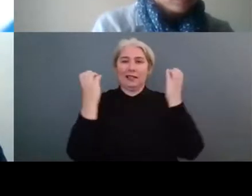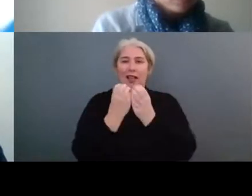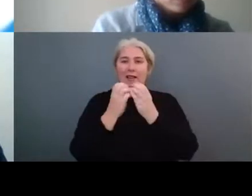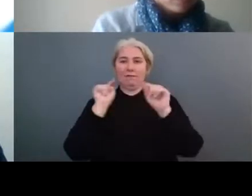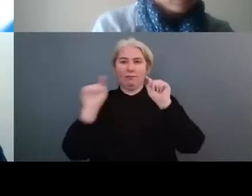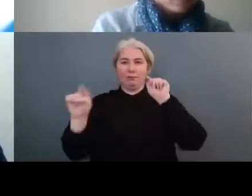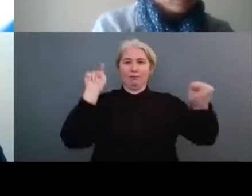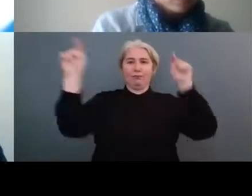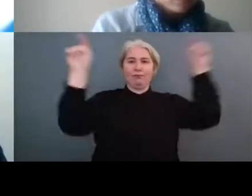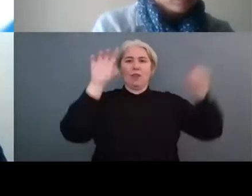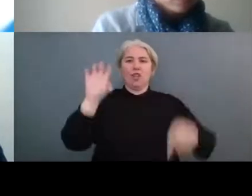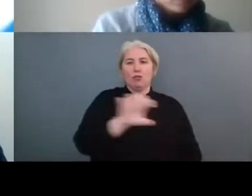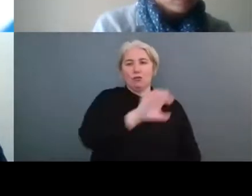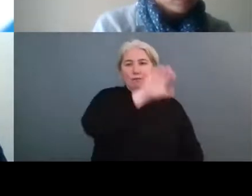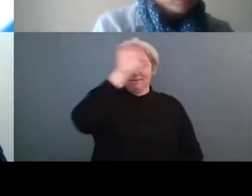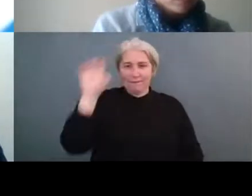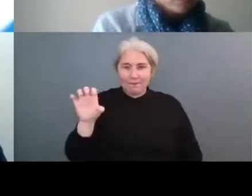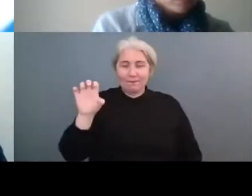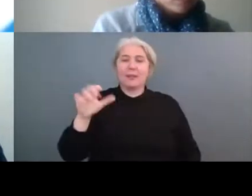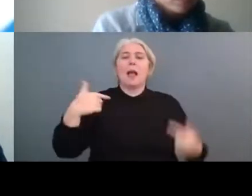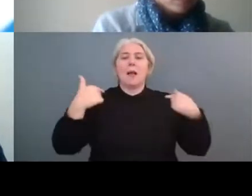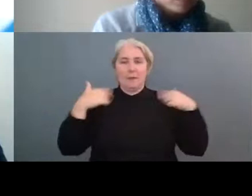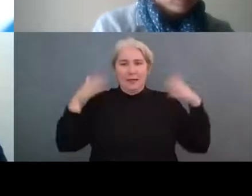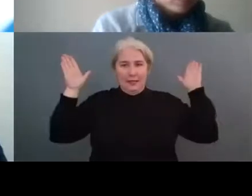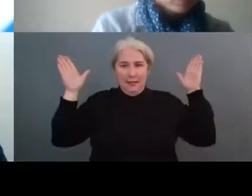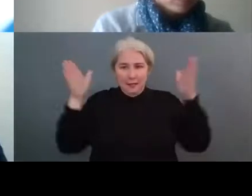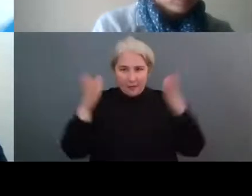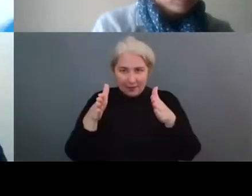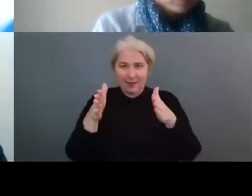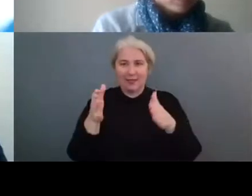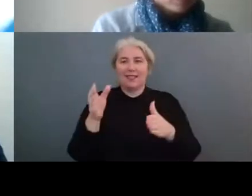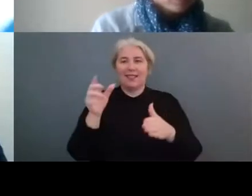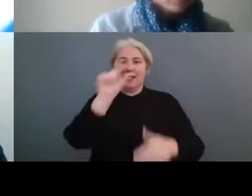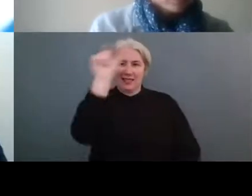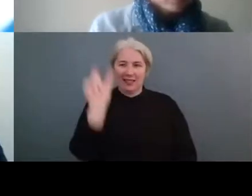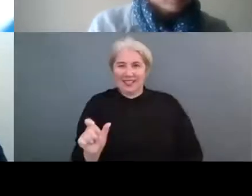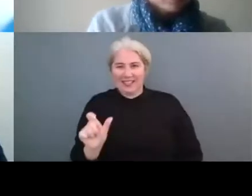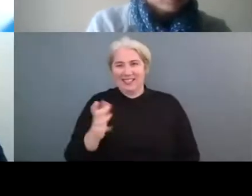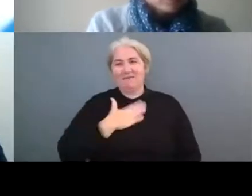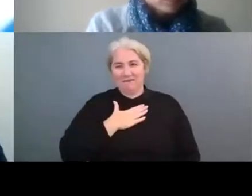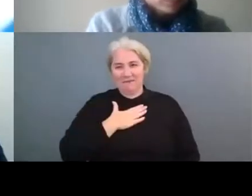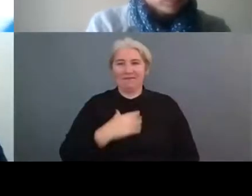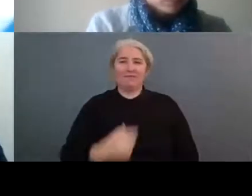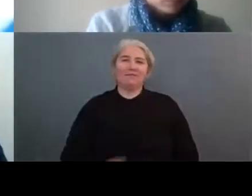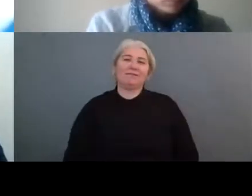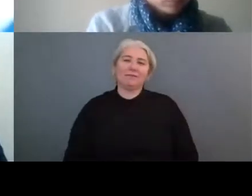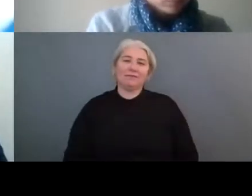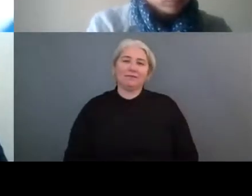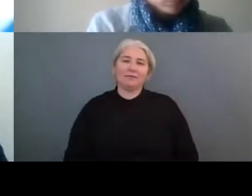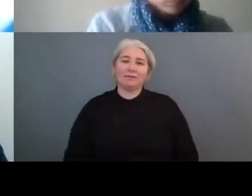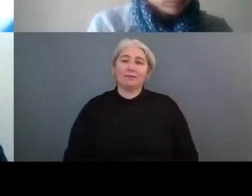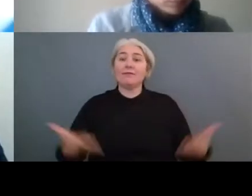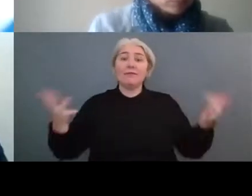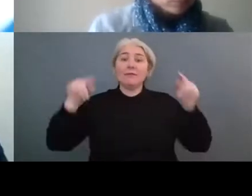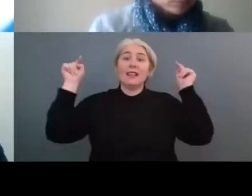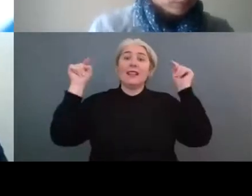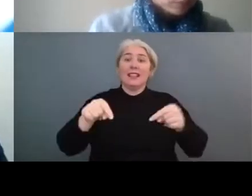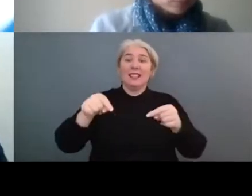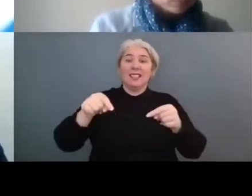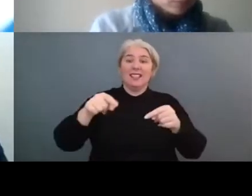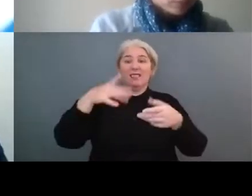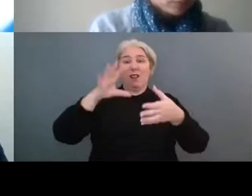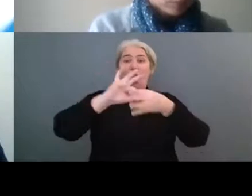I have to talk about the Italian experience that I follow personally with the Olympic Stadium of Rome, that in a few days will